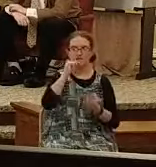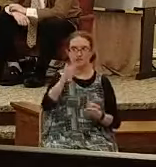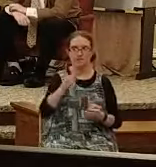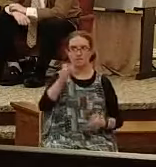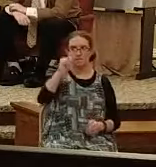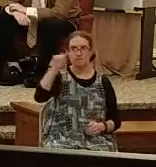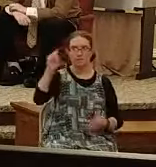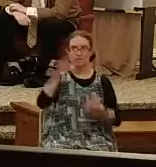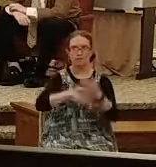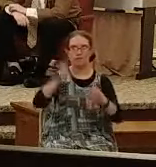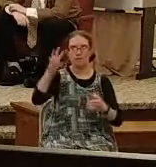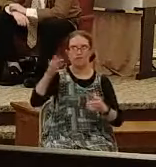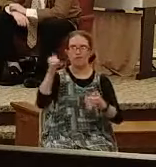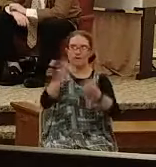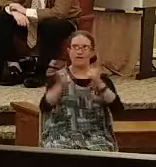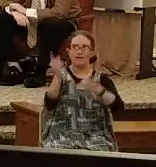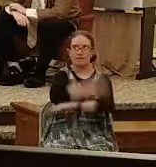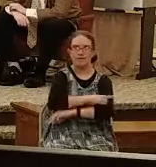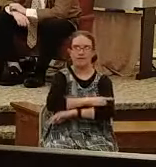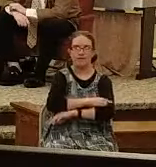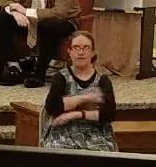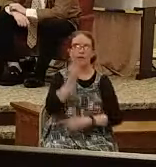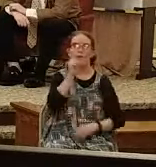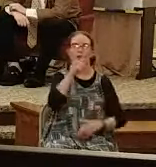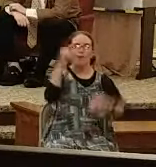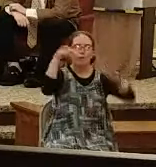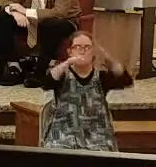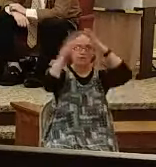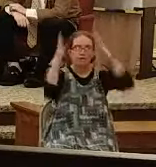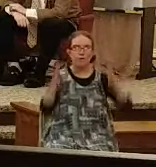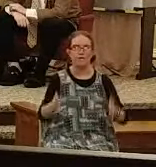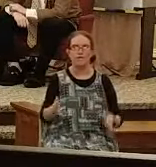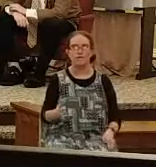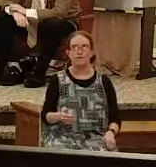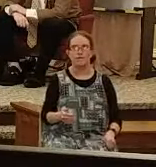Matthew 24, in the last days there would be false prophets.